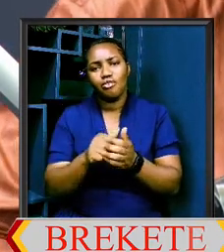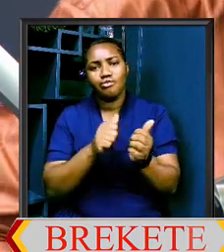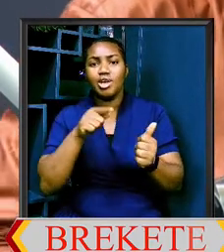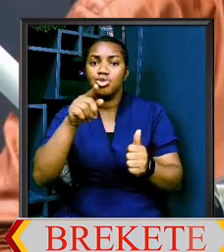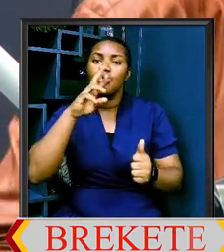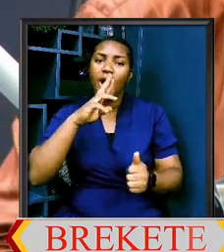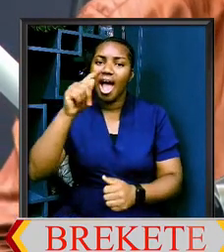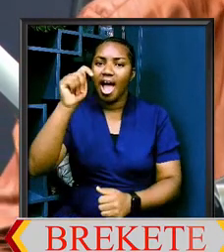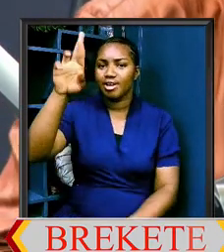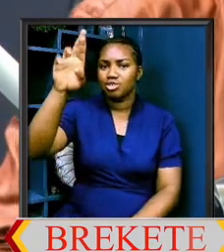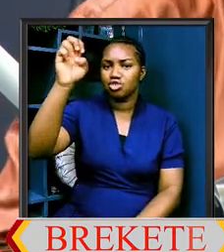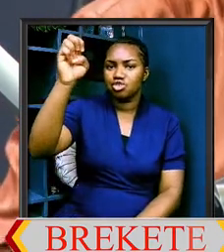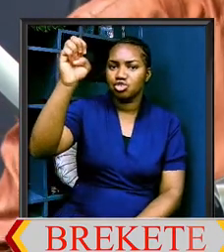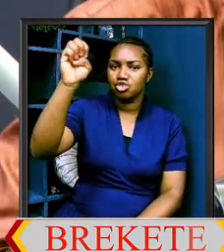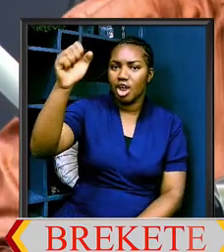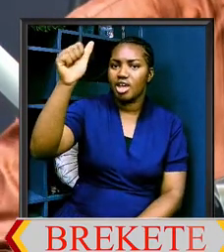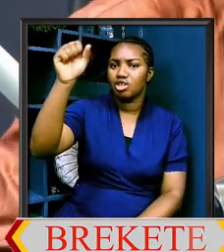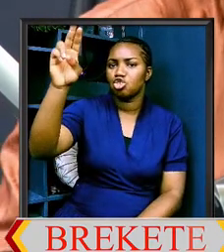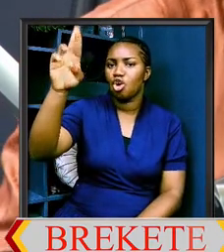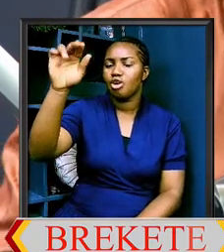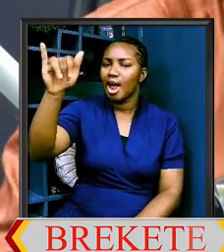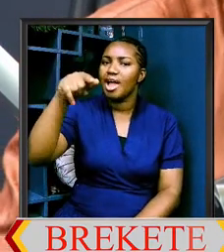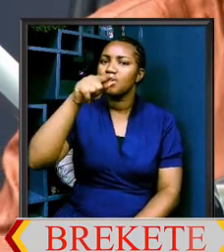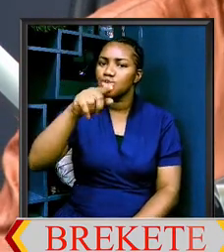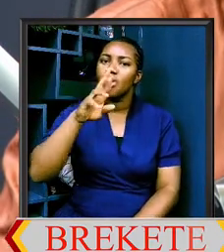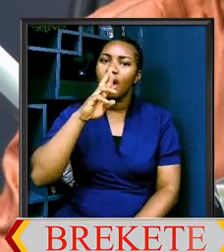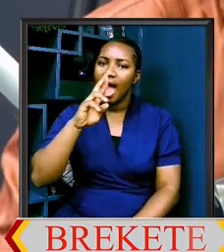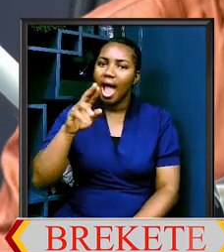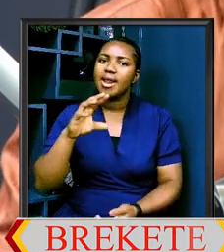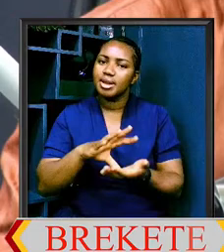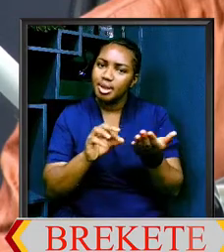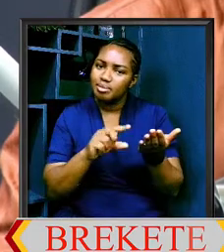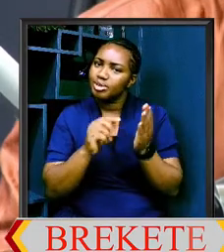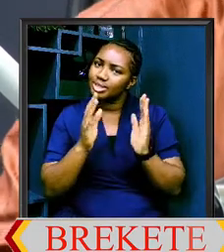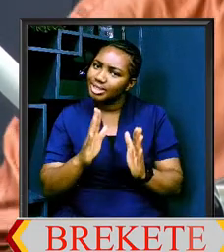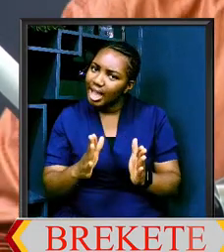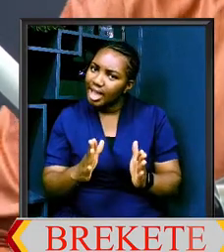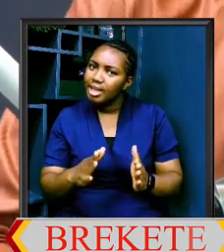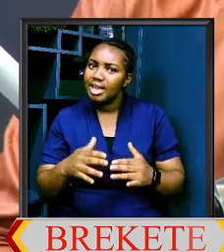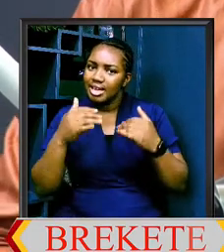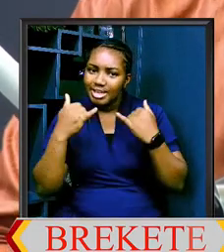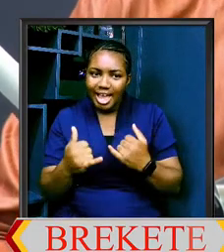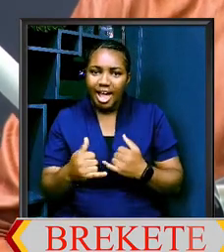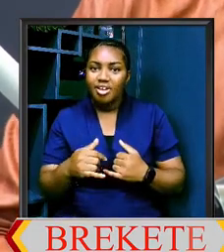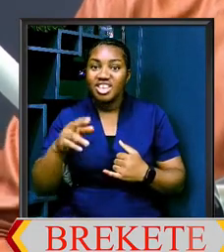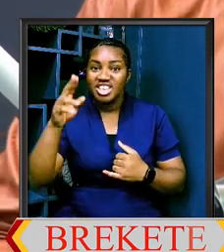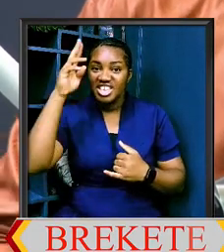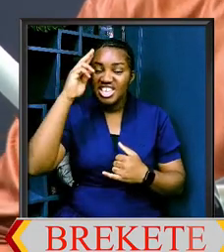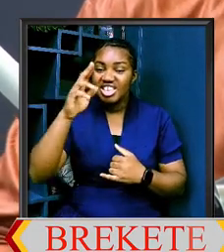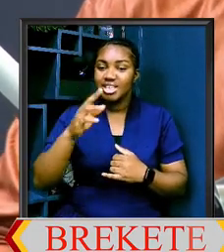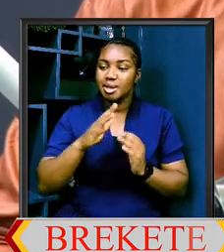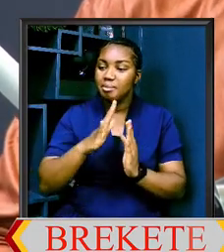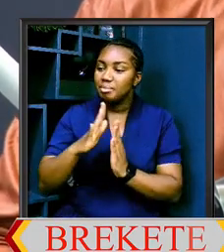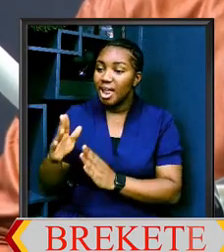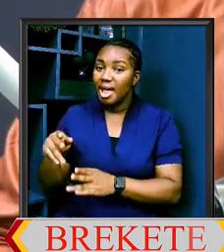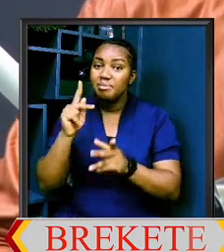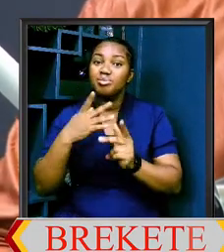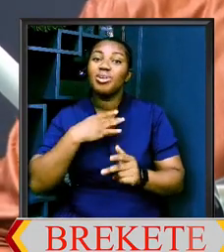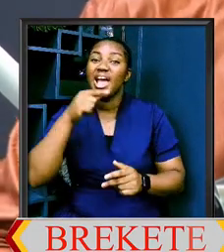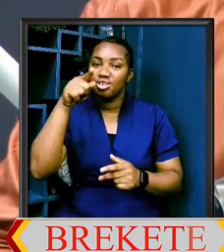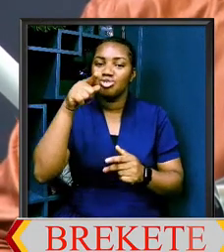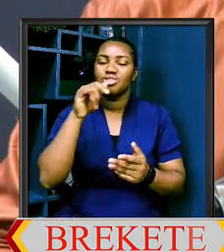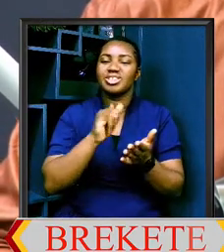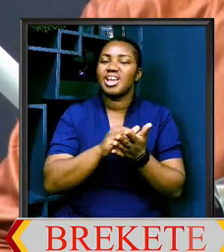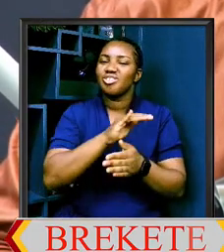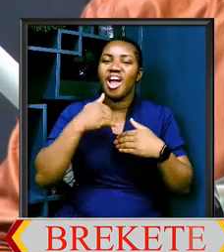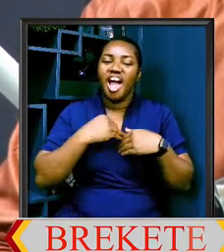treasurer. Now you be the printer. Now you be the... I don't know if you understand. Yes, sir. He can't mobilize people like you when no get fear